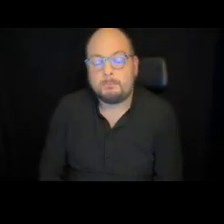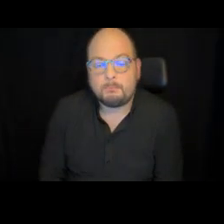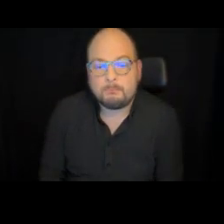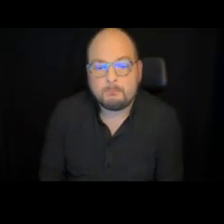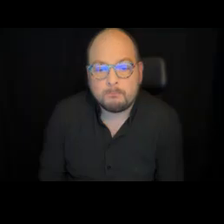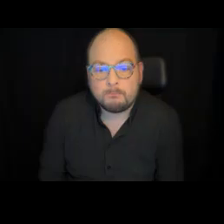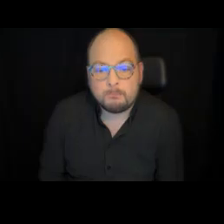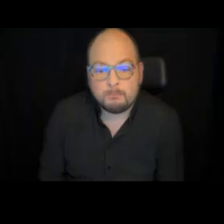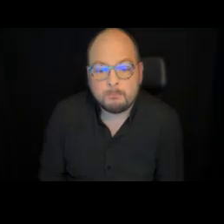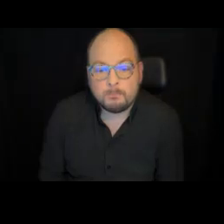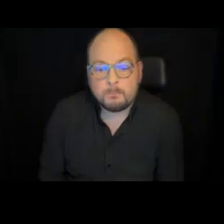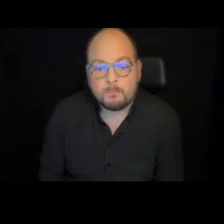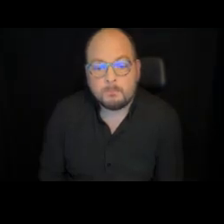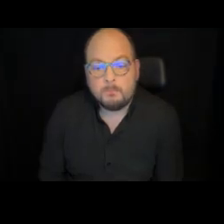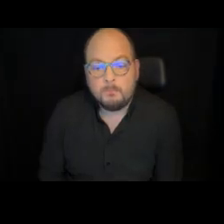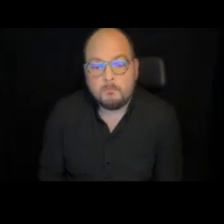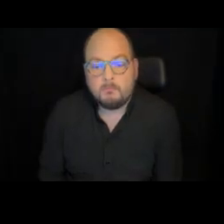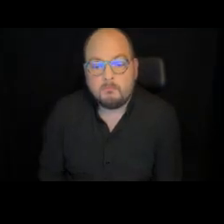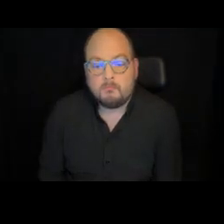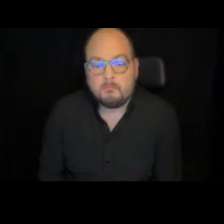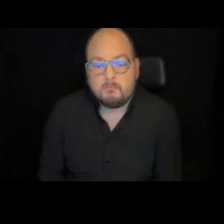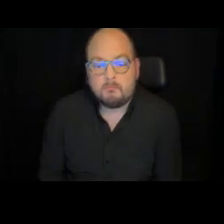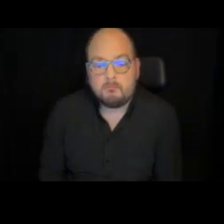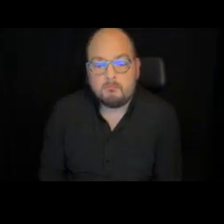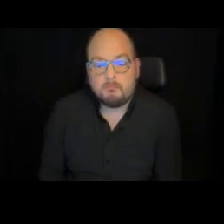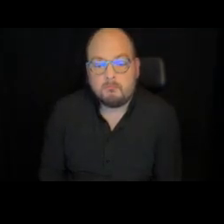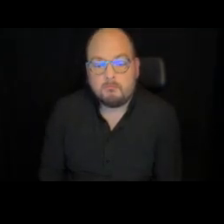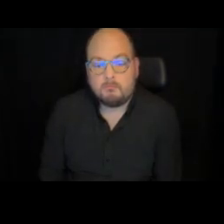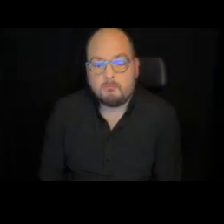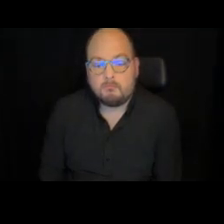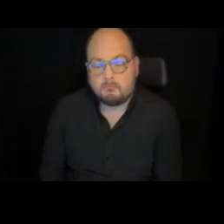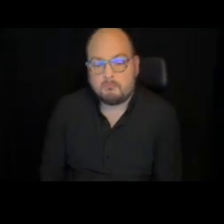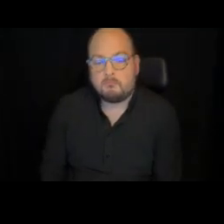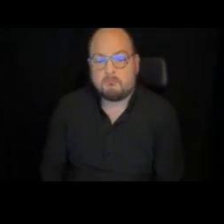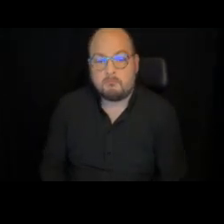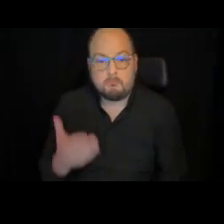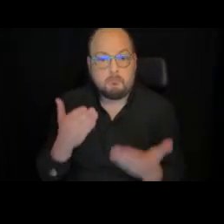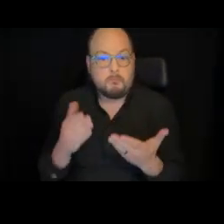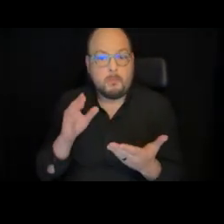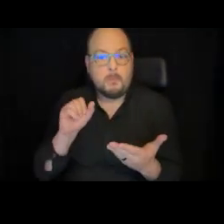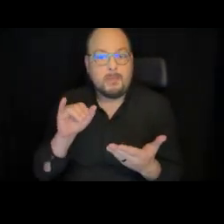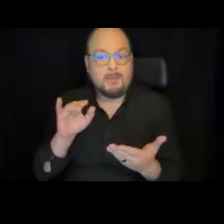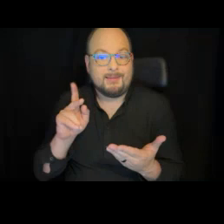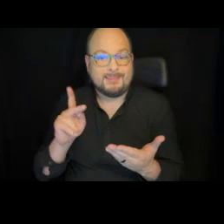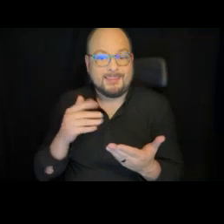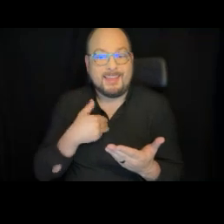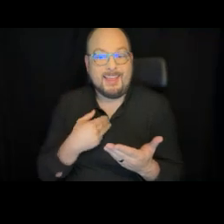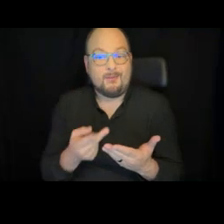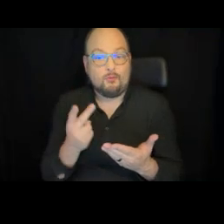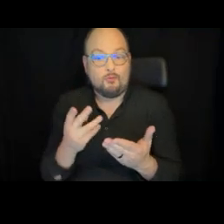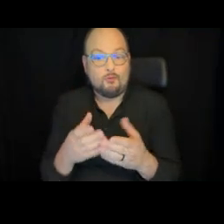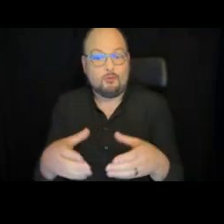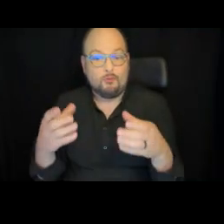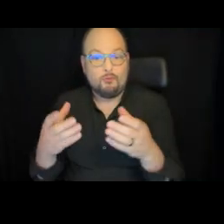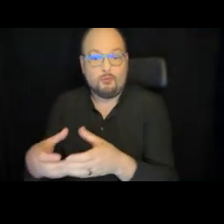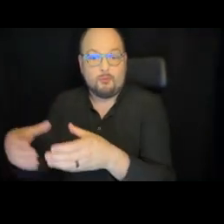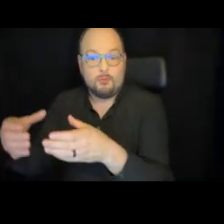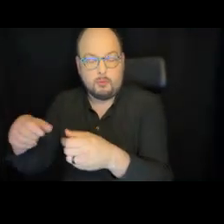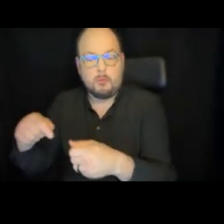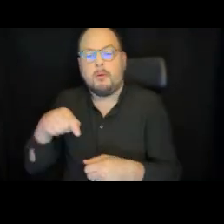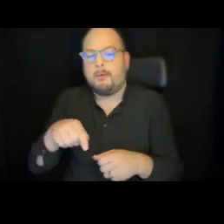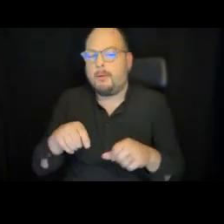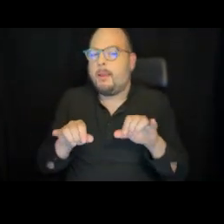If there were a double basin sink, this dimension would need to be increased if it is wider